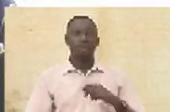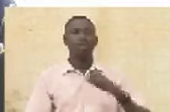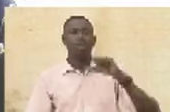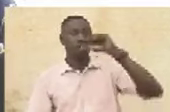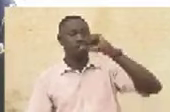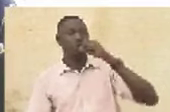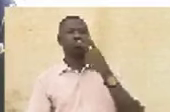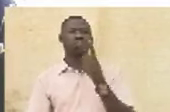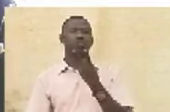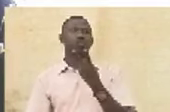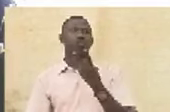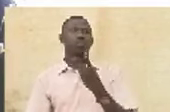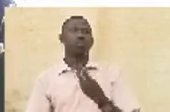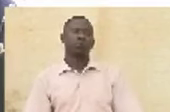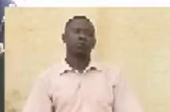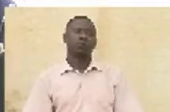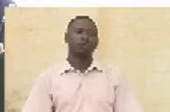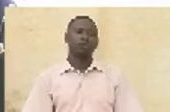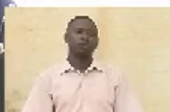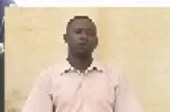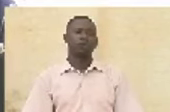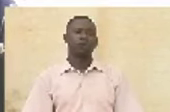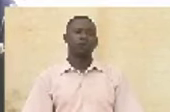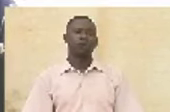cups first.